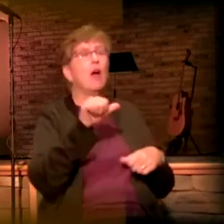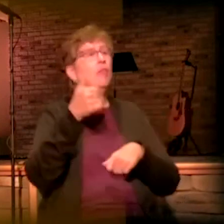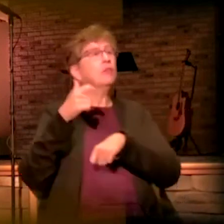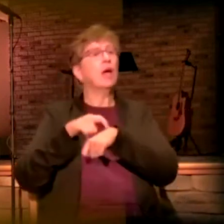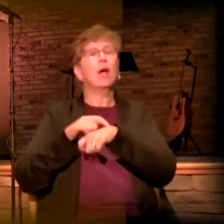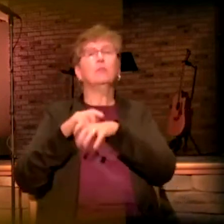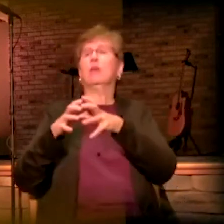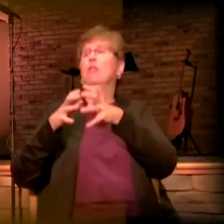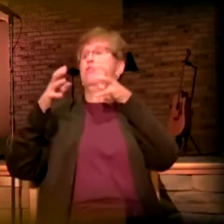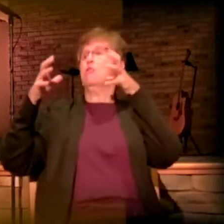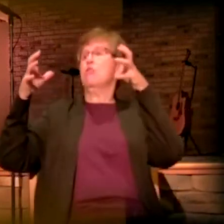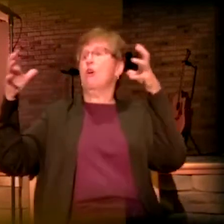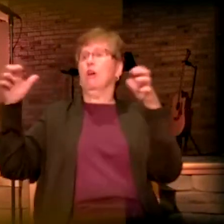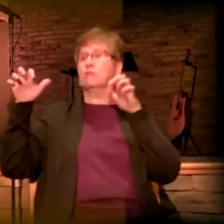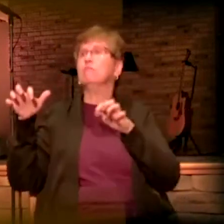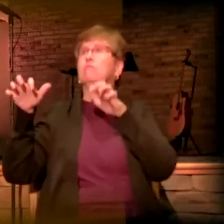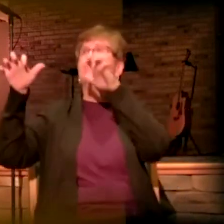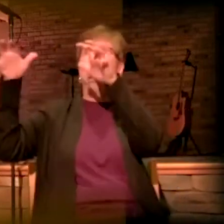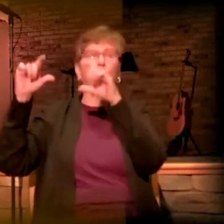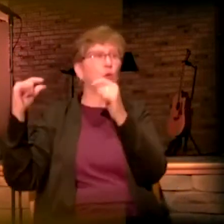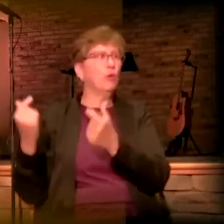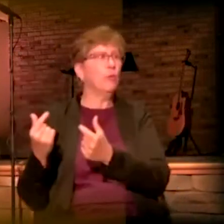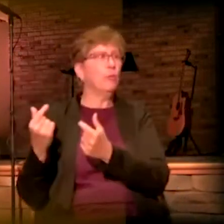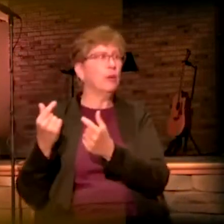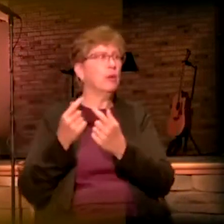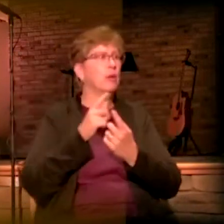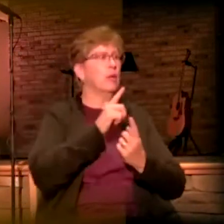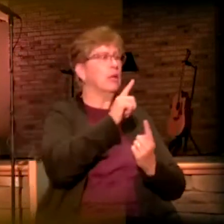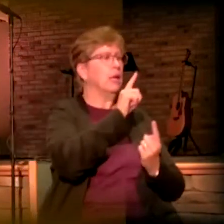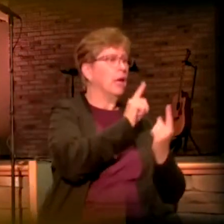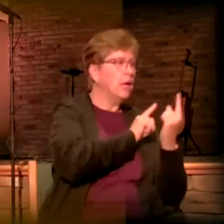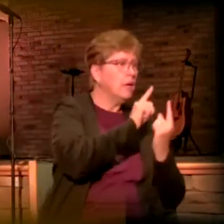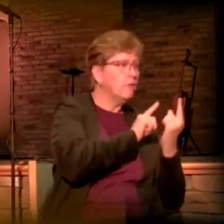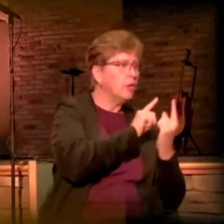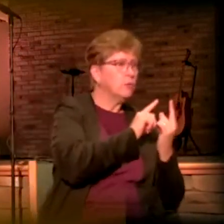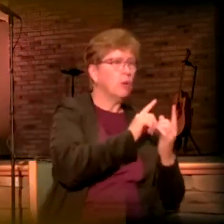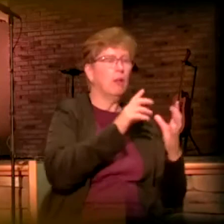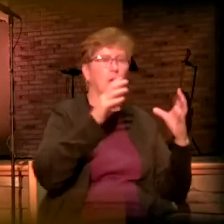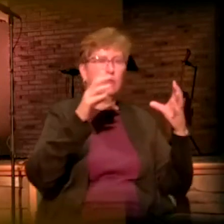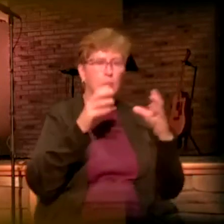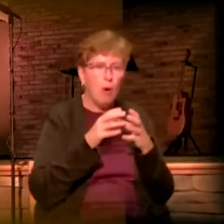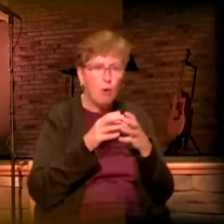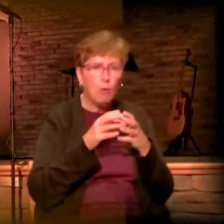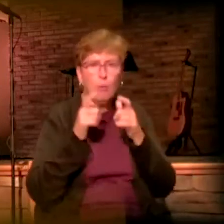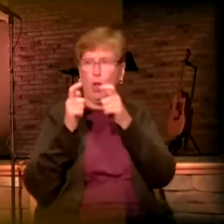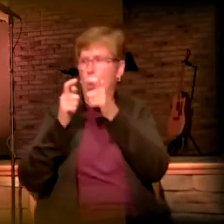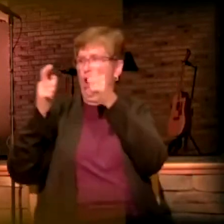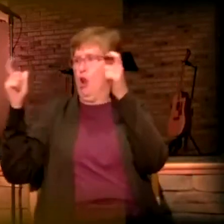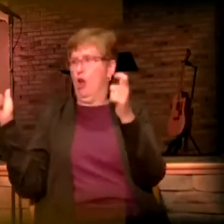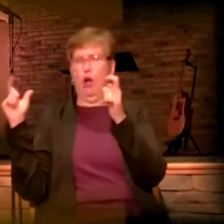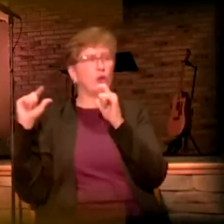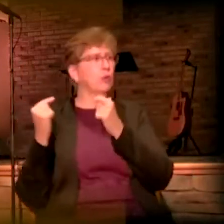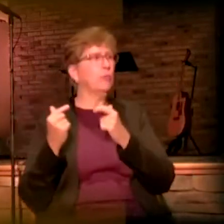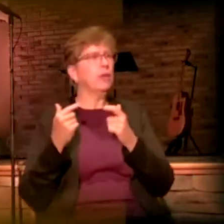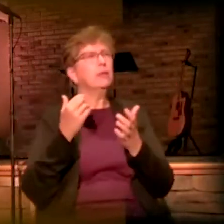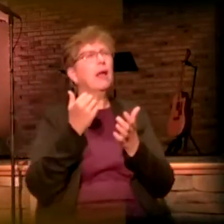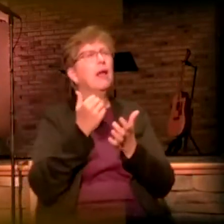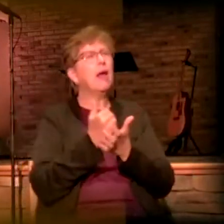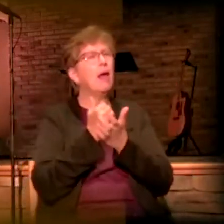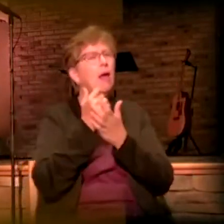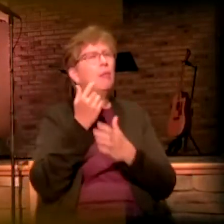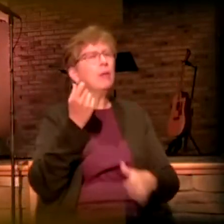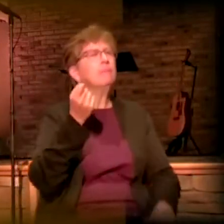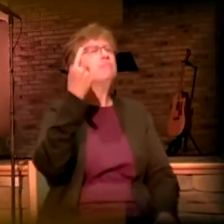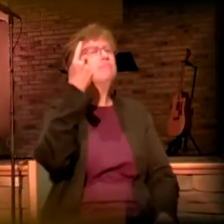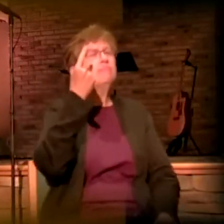group. Individual, small group, large group. And to help illustrate this, I just want to take a